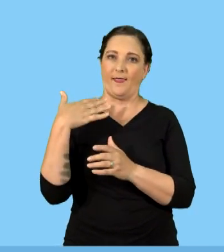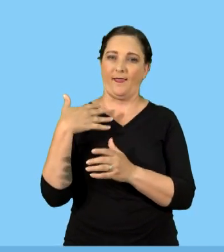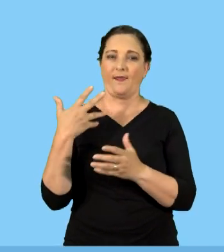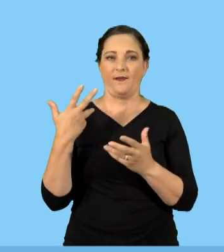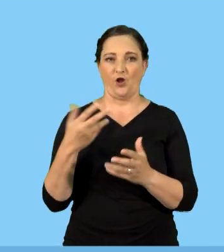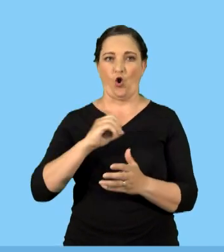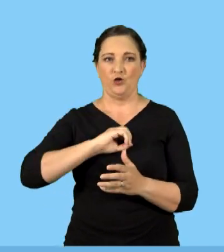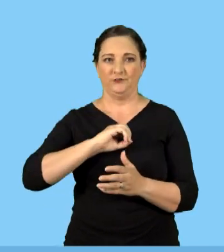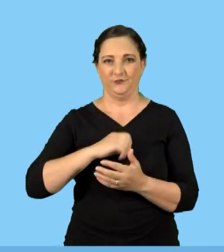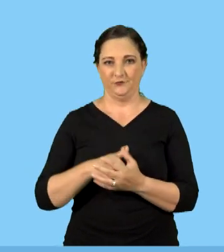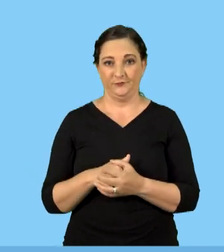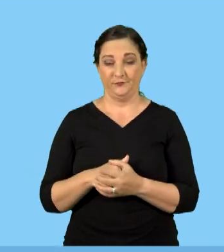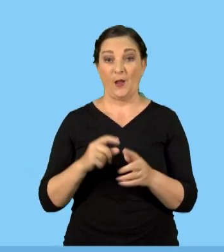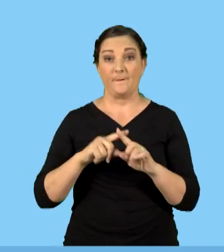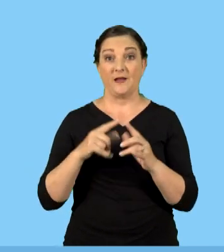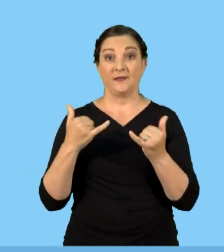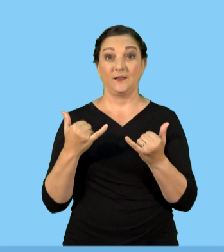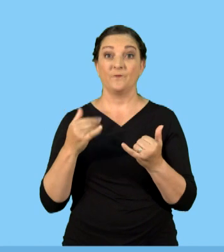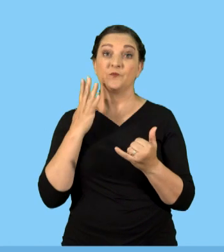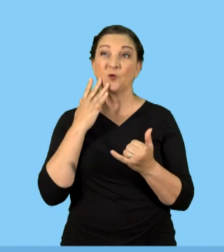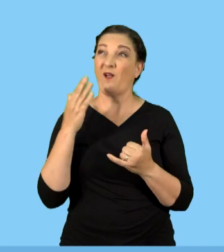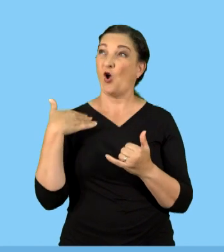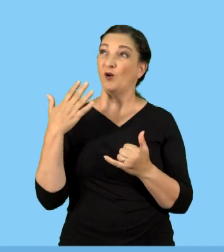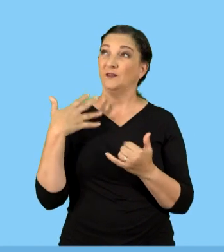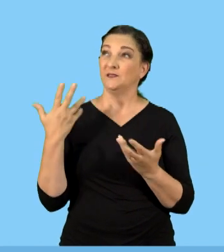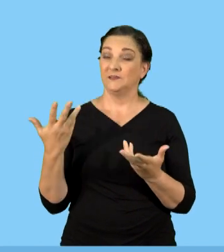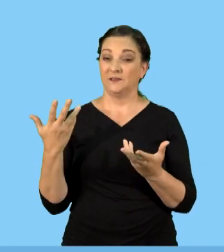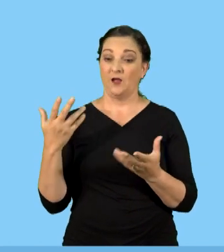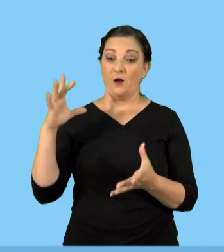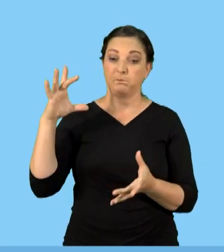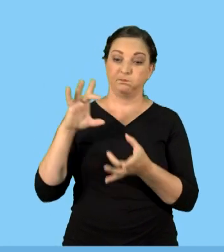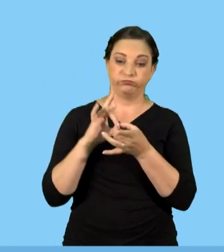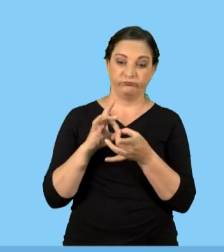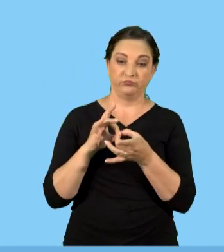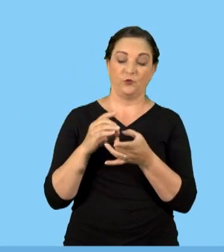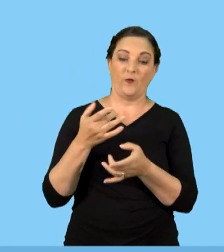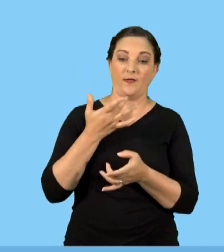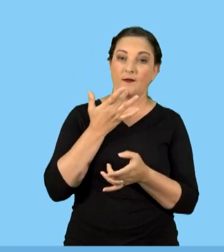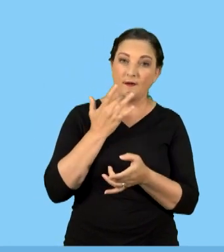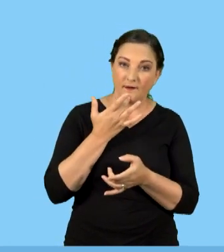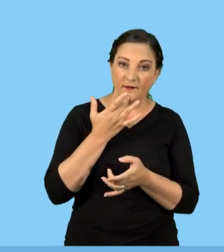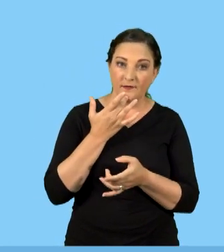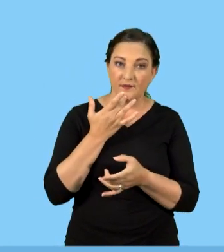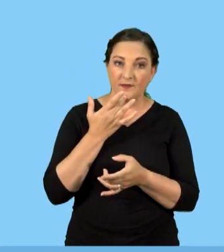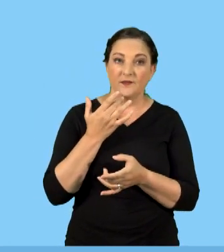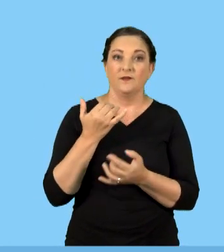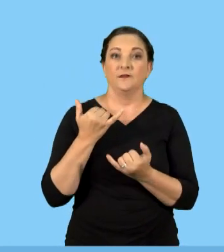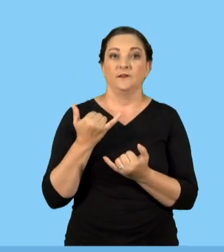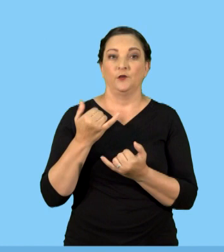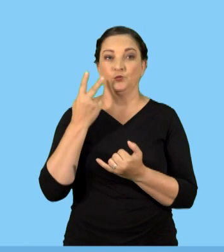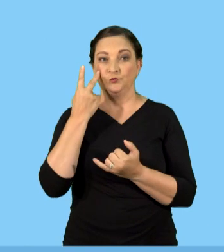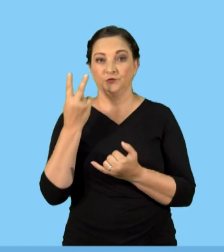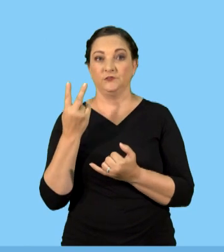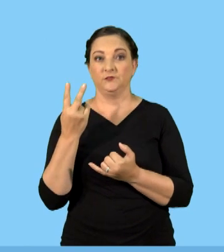with oxygen in the air. Now, the oxygen molecules that we are finding in the air, they collide with the iron, with the